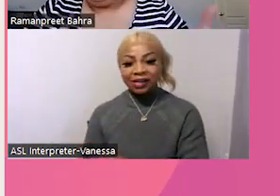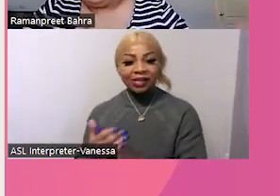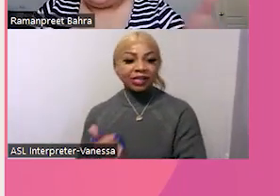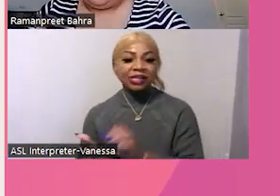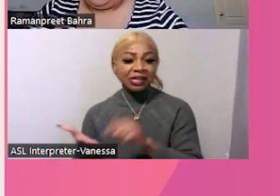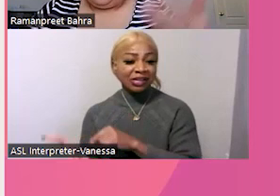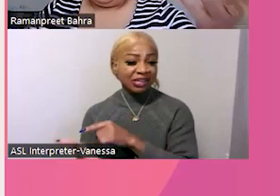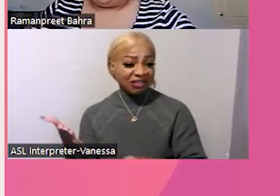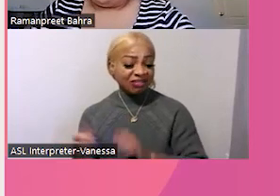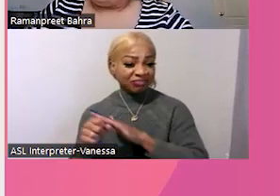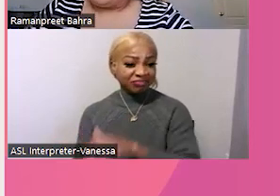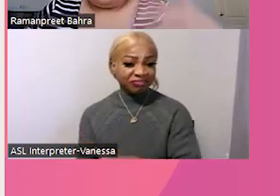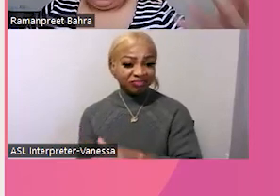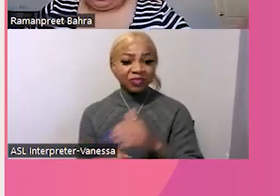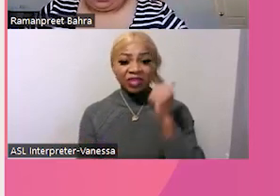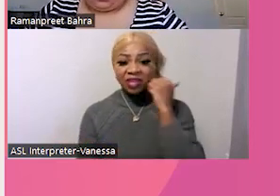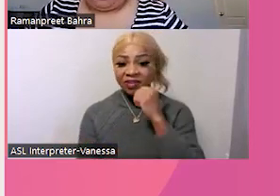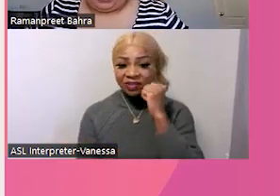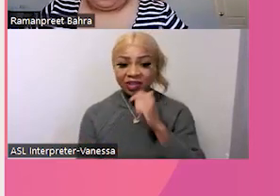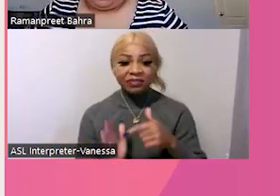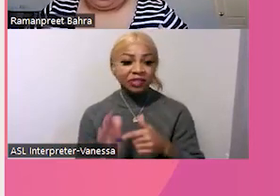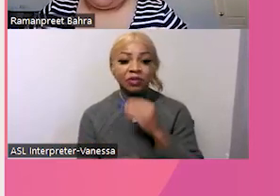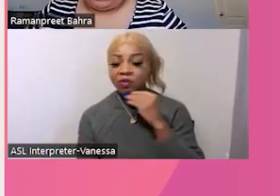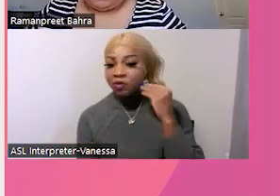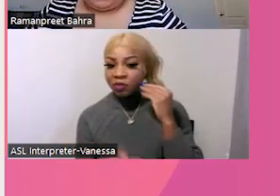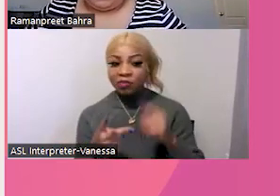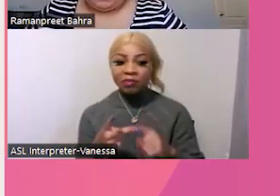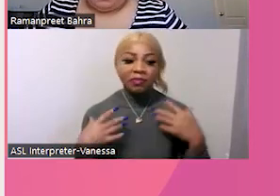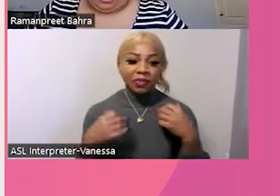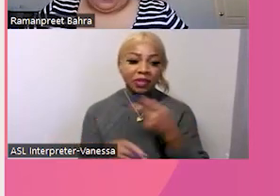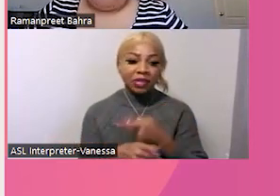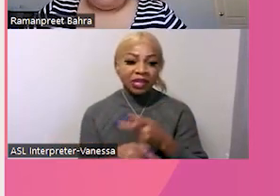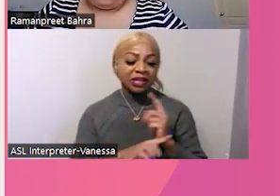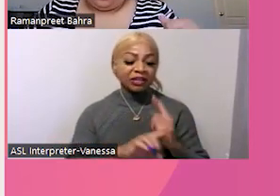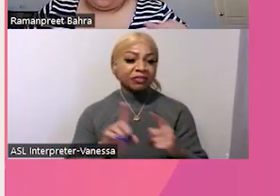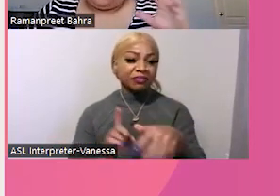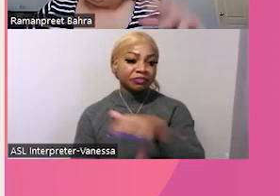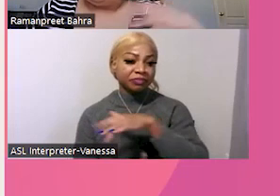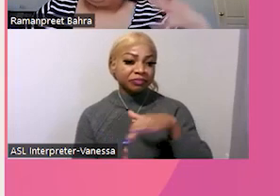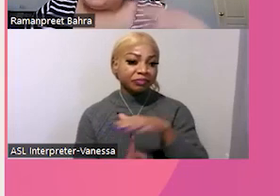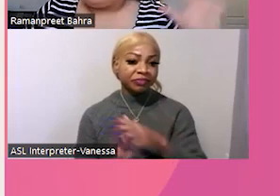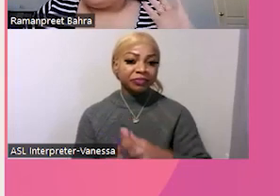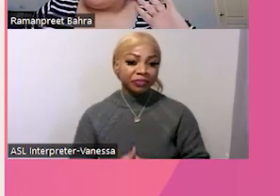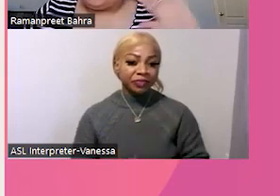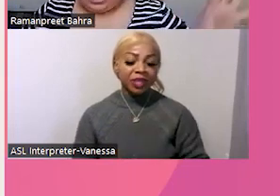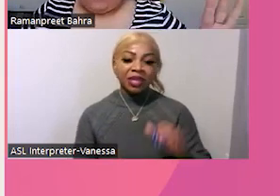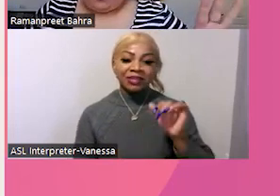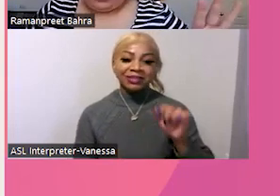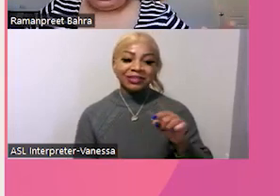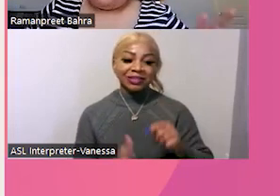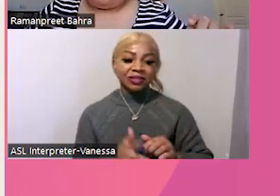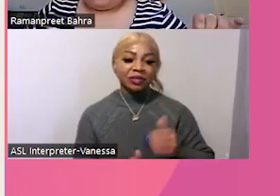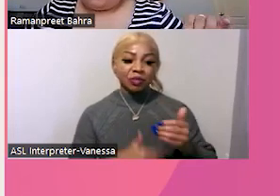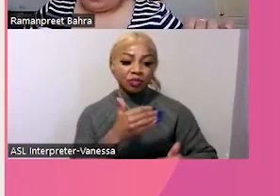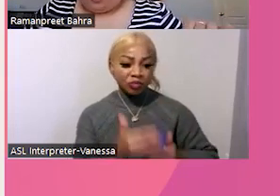For instance, in the home space, the healthcare space, and other spaces. So this is a step away from